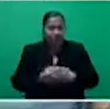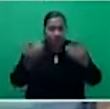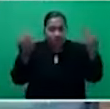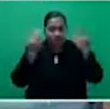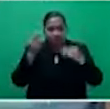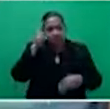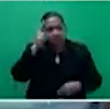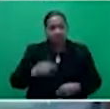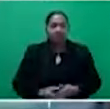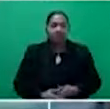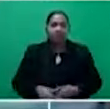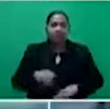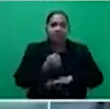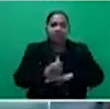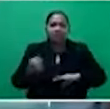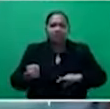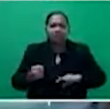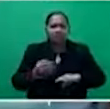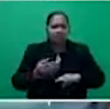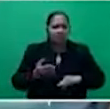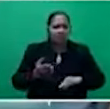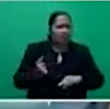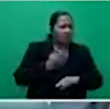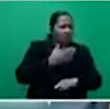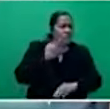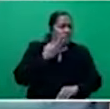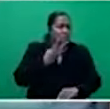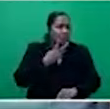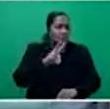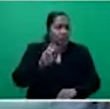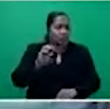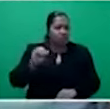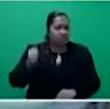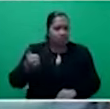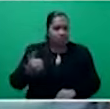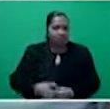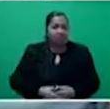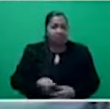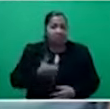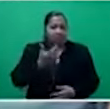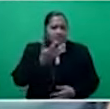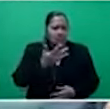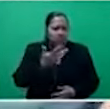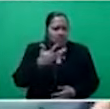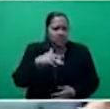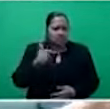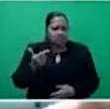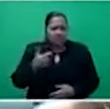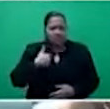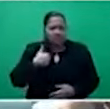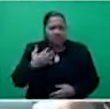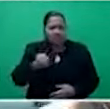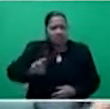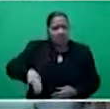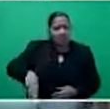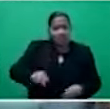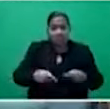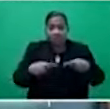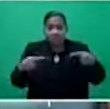prior to 2006, in particular after 1987. Mr. Speaker, sir, I have had members of the